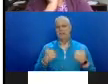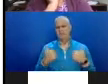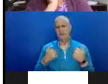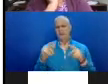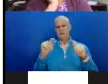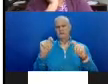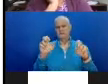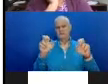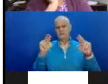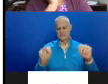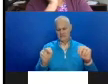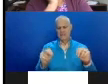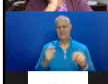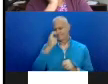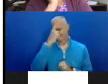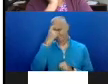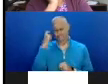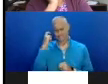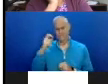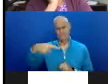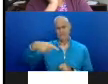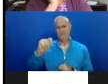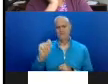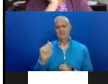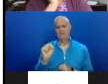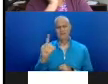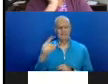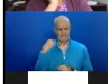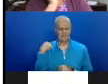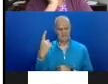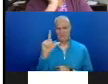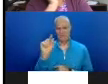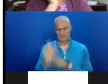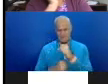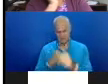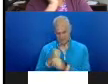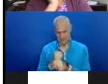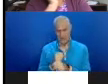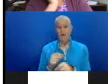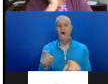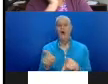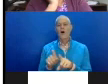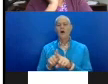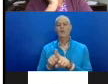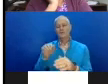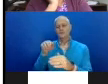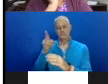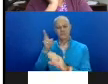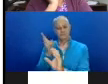with serious post-traumatic stress for 20 years. And she also joined the shelter movement during that